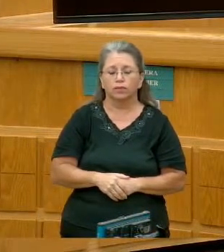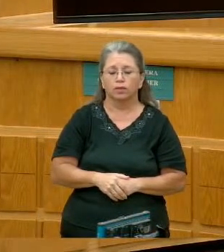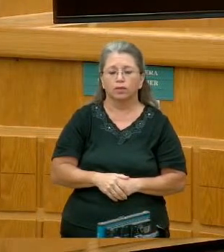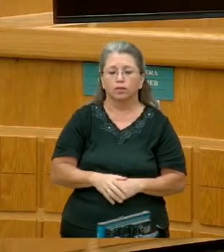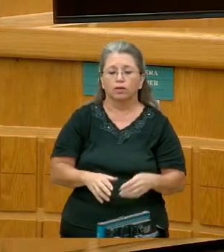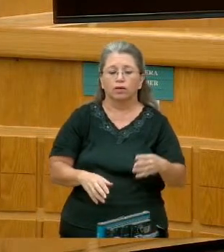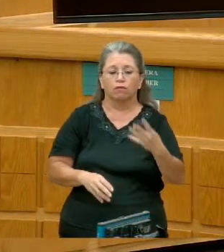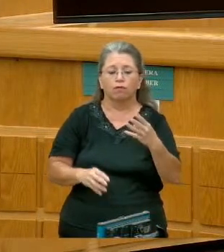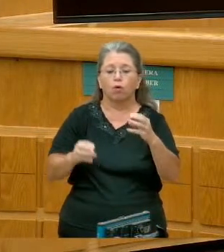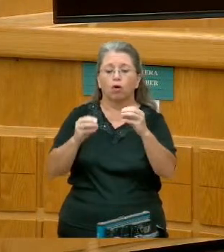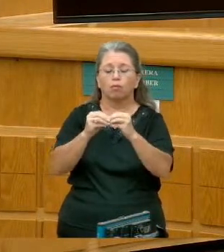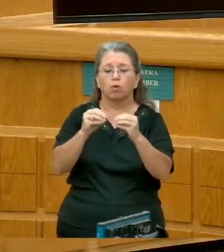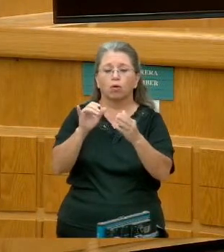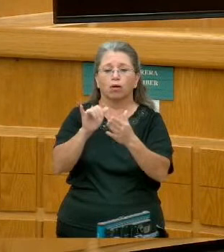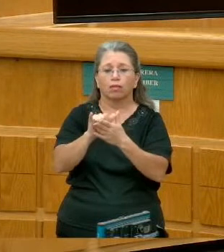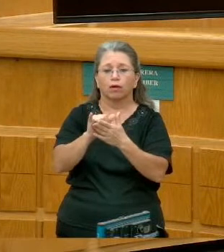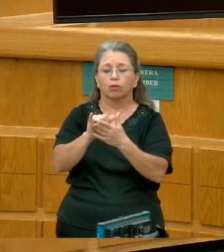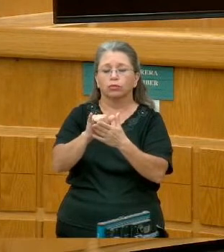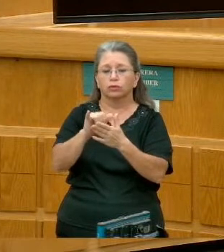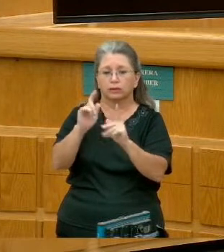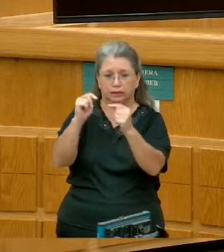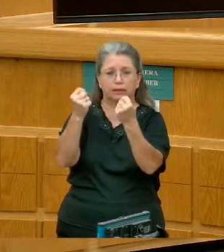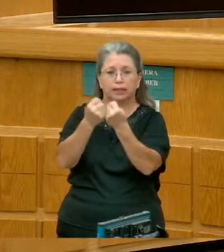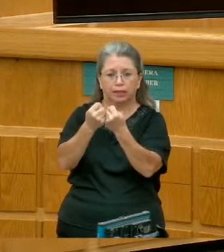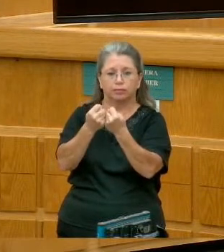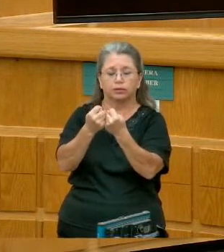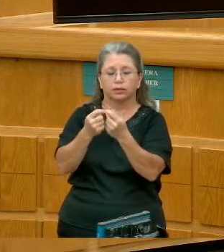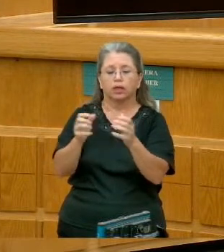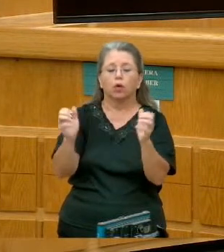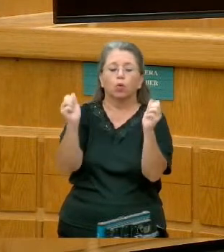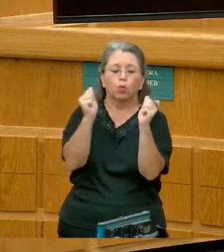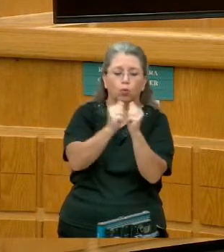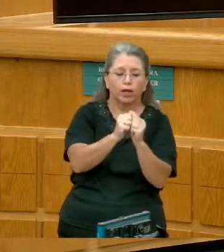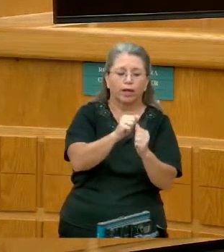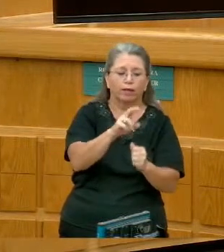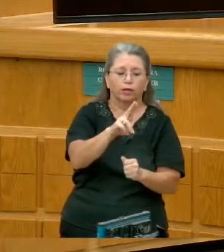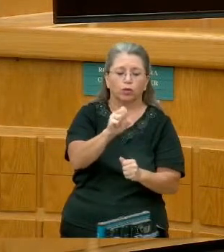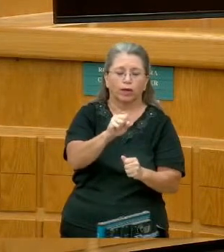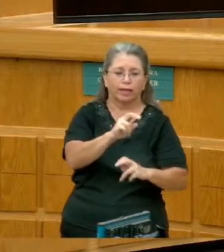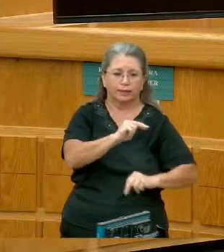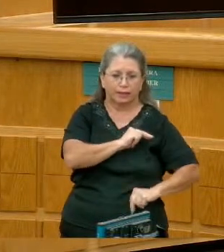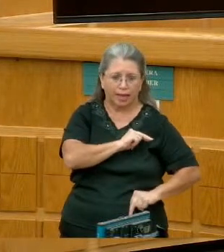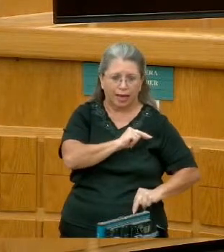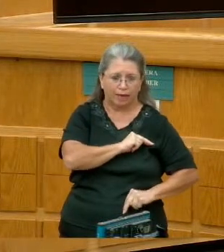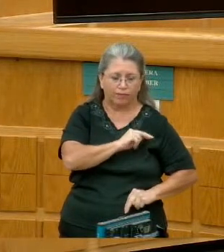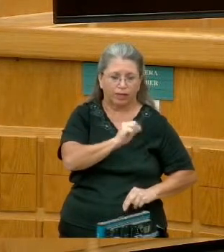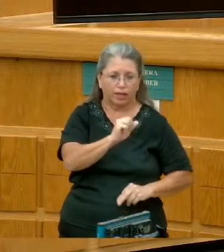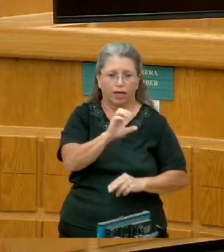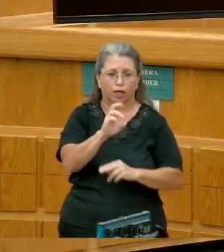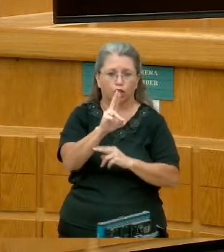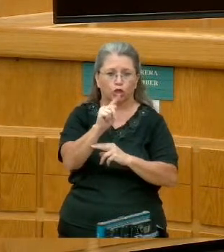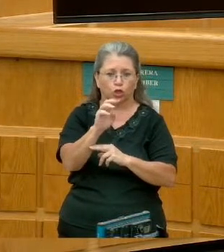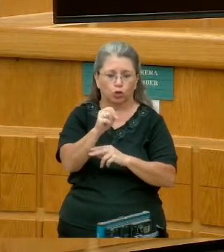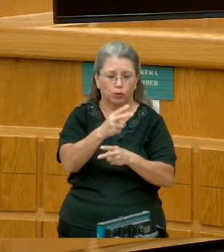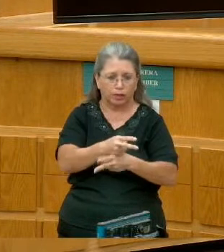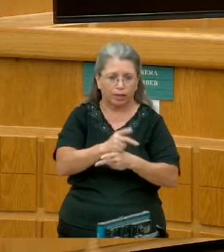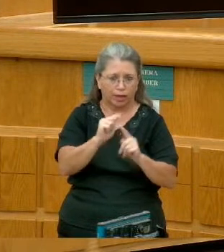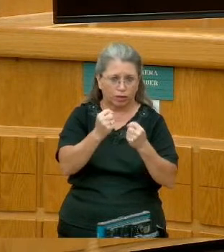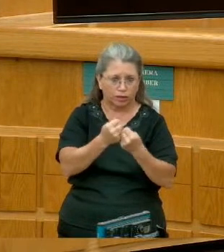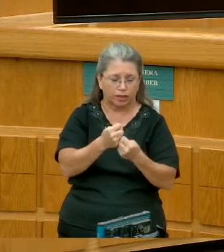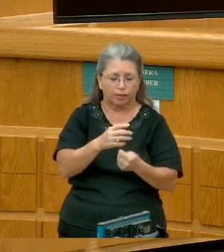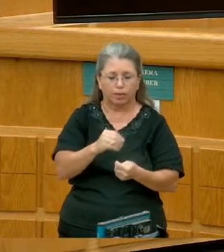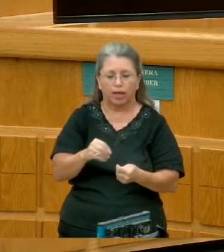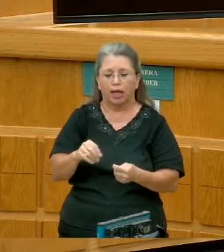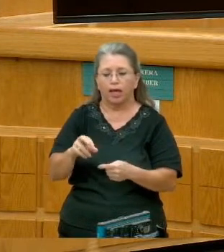of those types of teams, the UAMTFs, along with the U.S. Navy Acute Care Team and 4 U.S. Navy Rapid